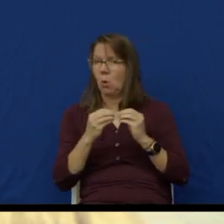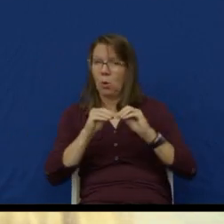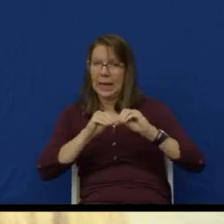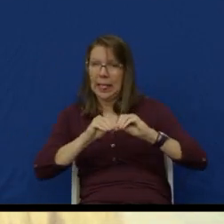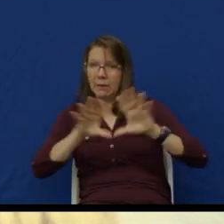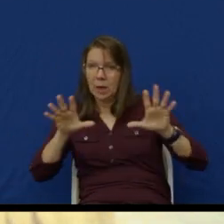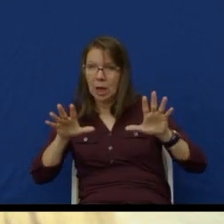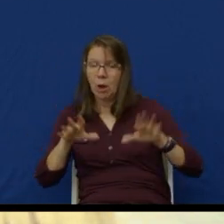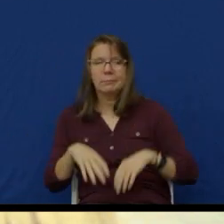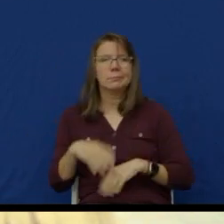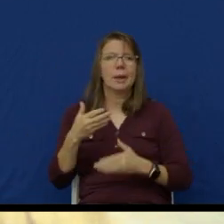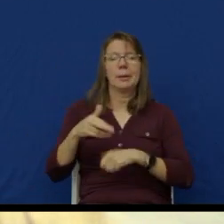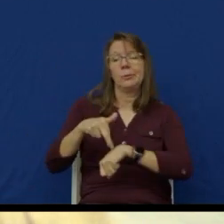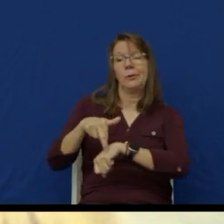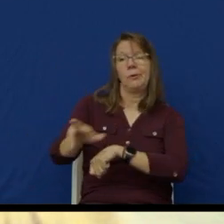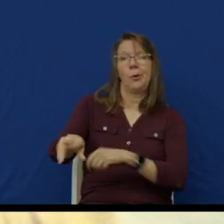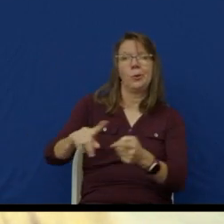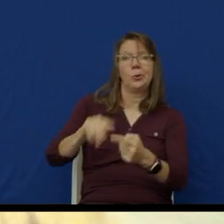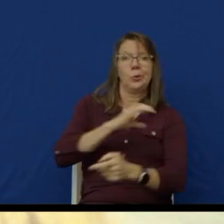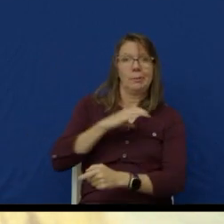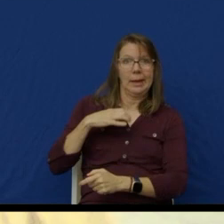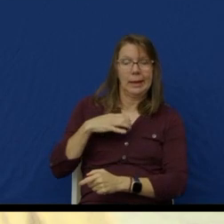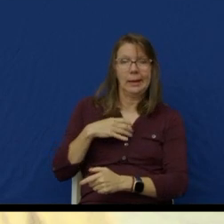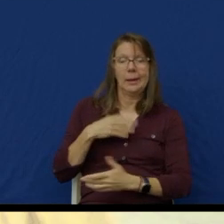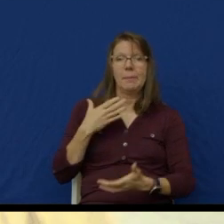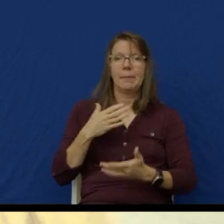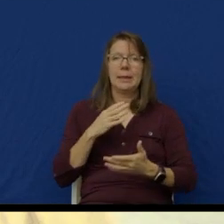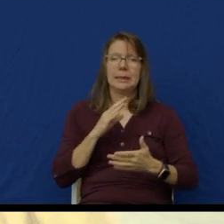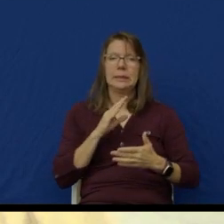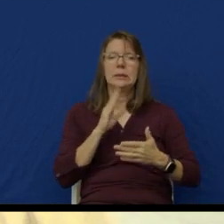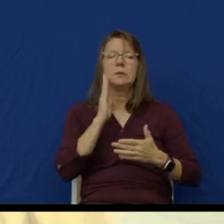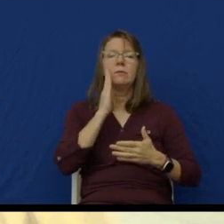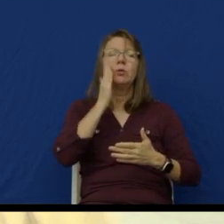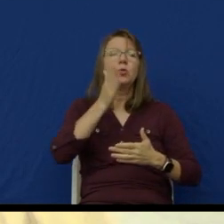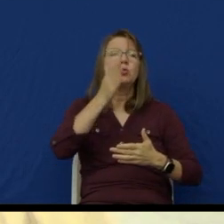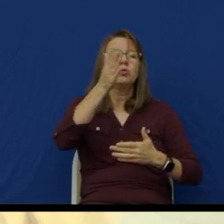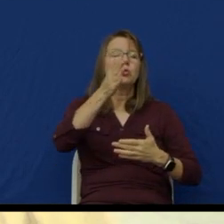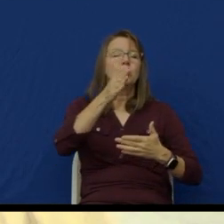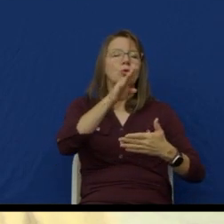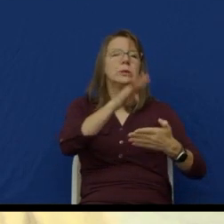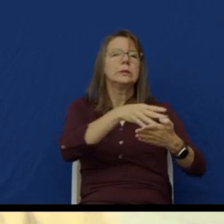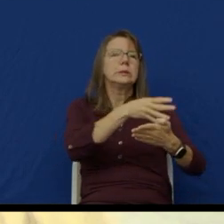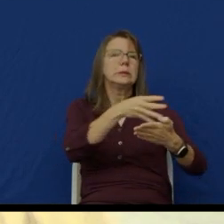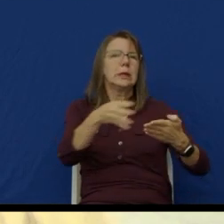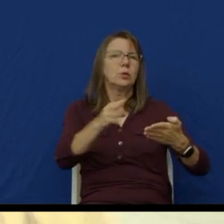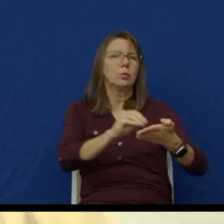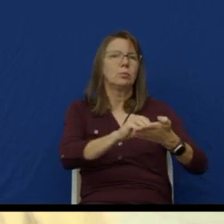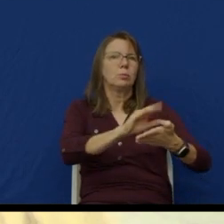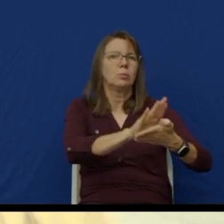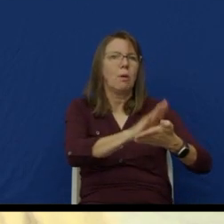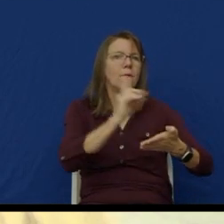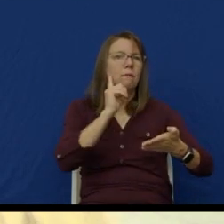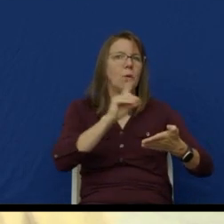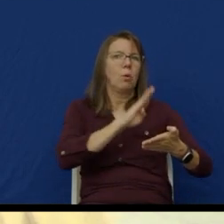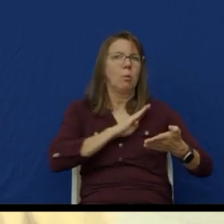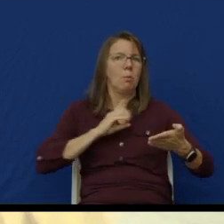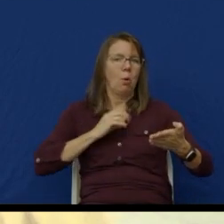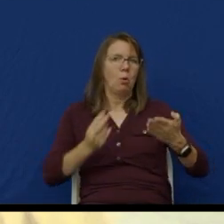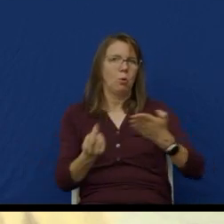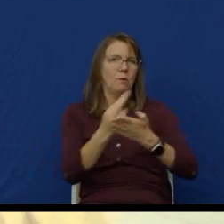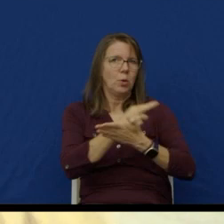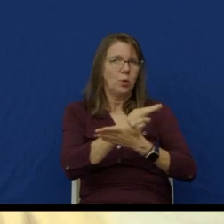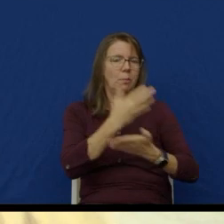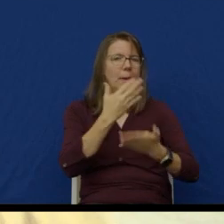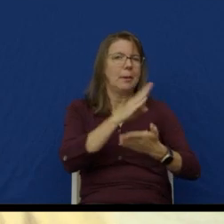referral to a committee, or scheduling for future board review and/or action, if that is